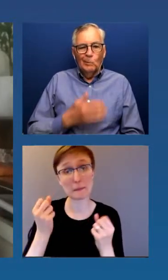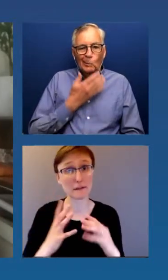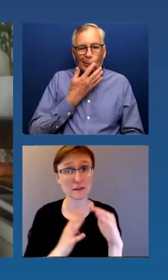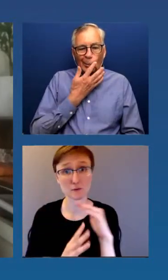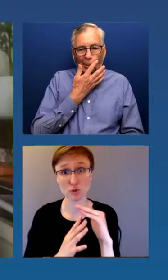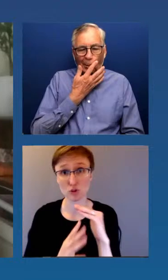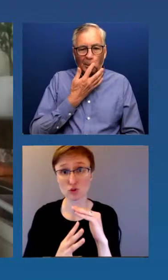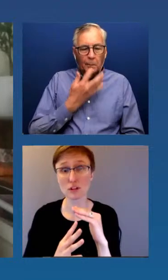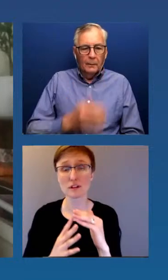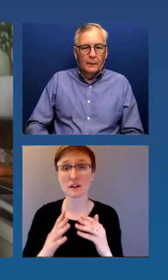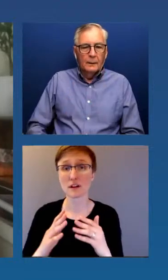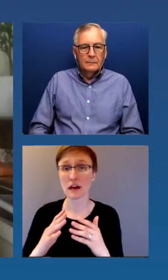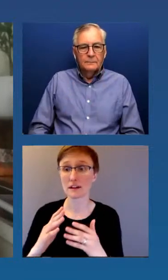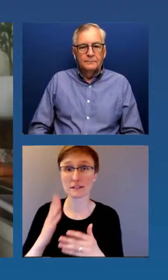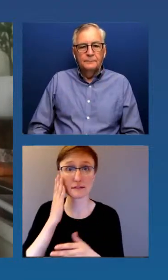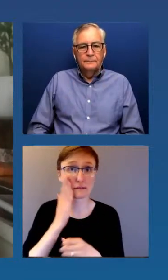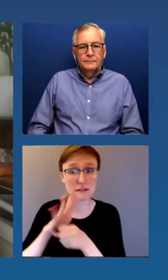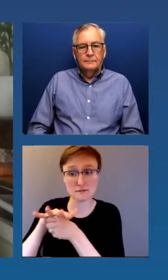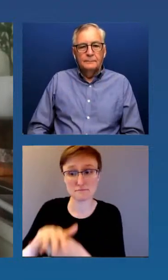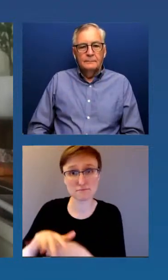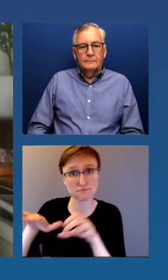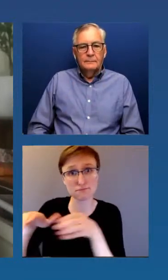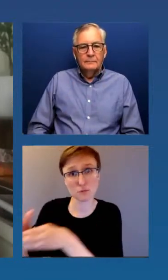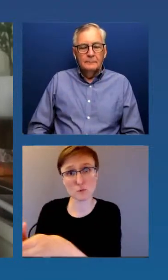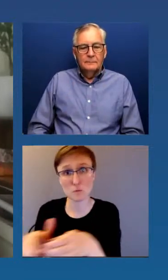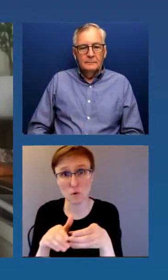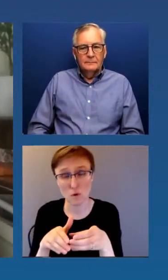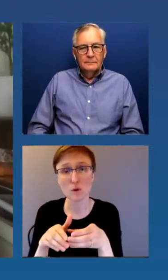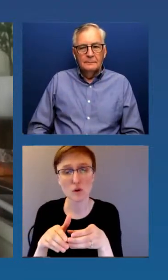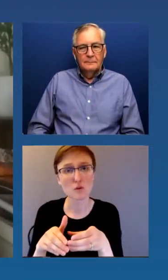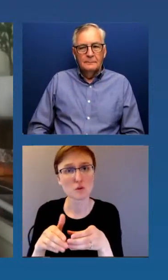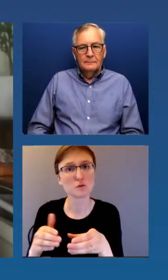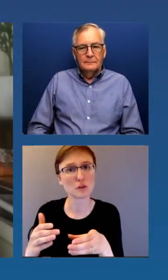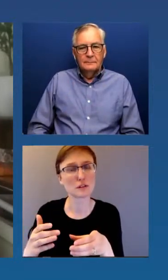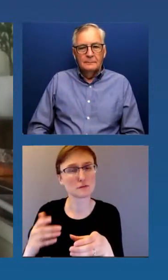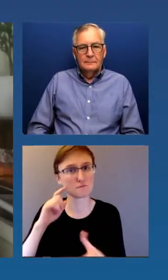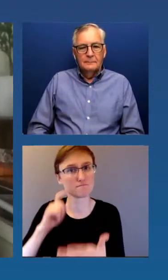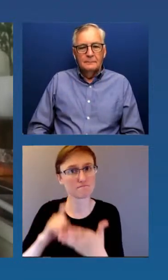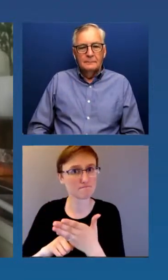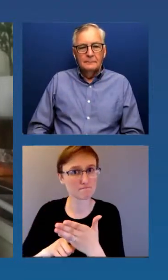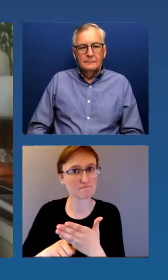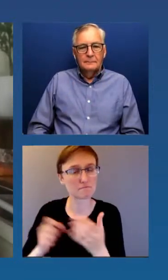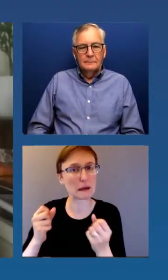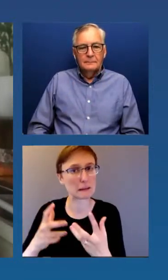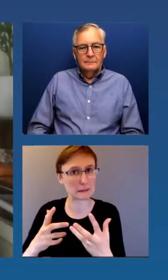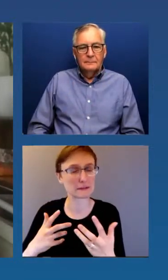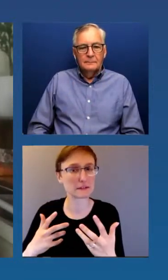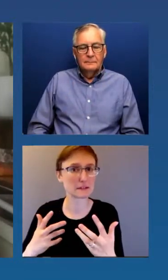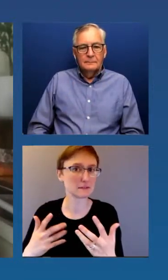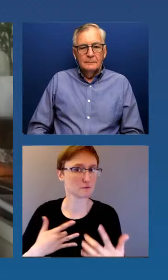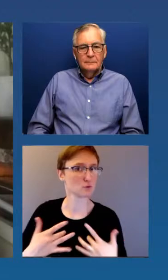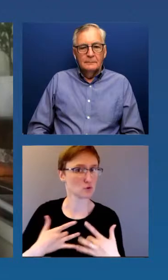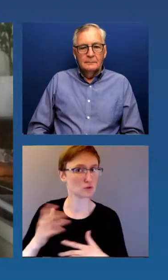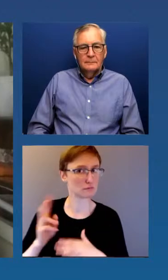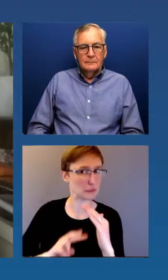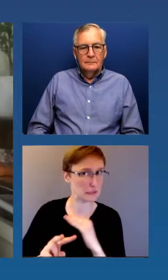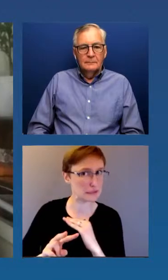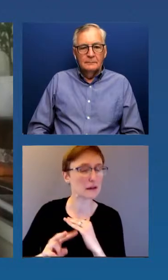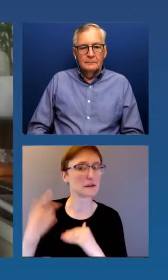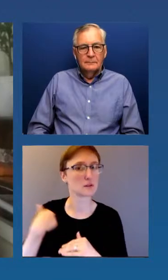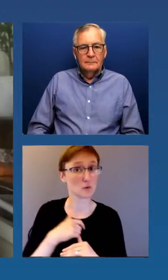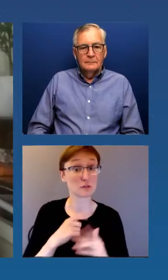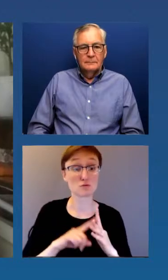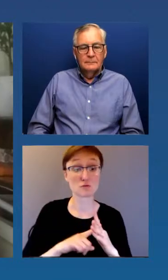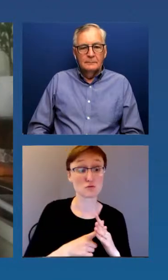racialized populations in Ottawa. We have worked closely with Ottawa Public Health and the Ottawa Health team to plan and